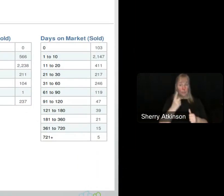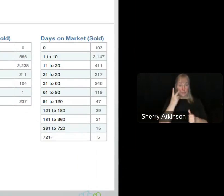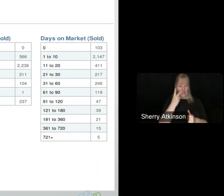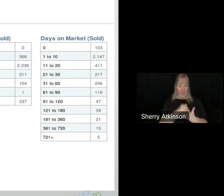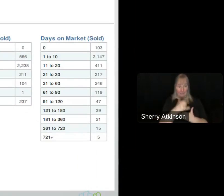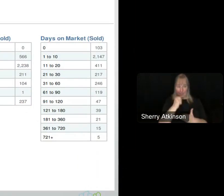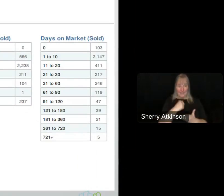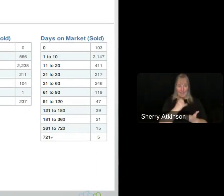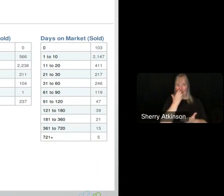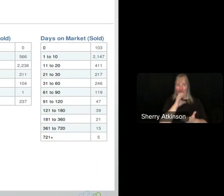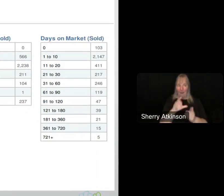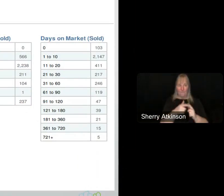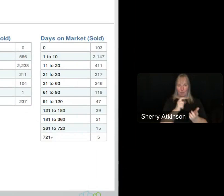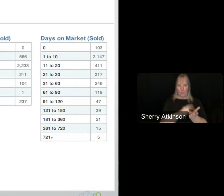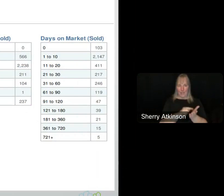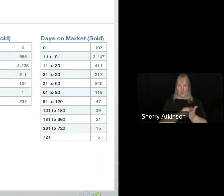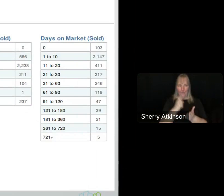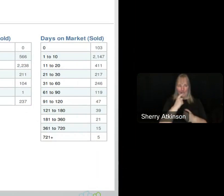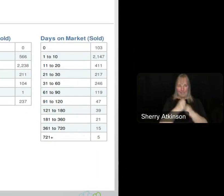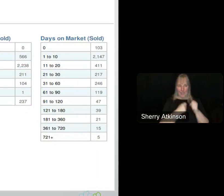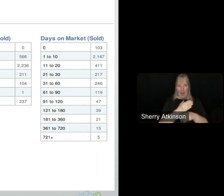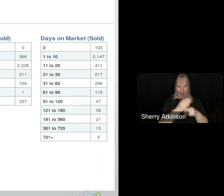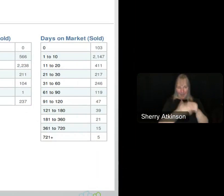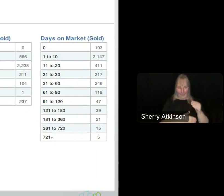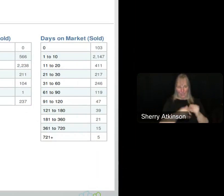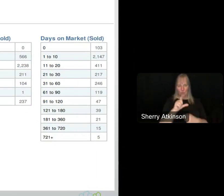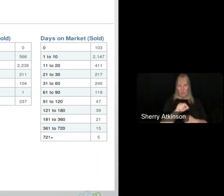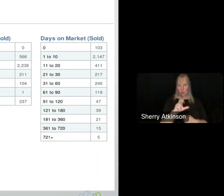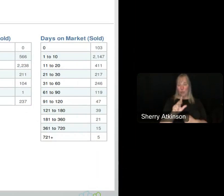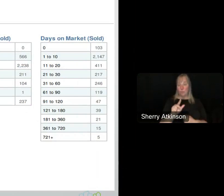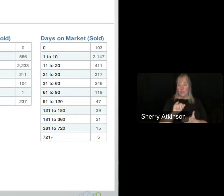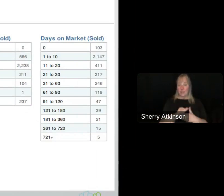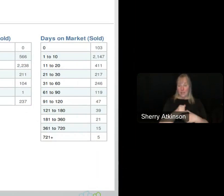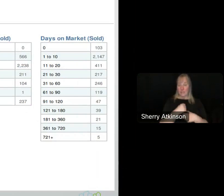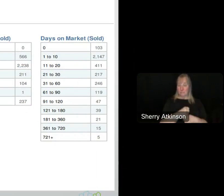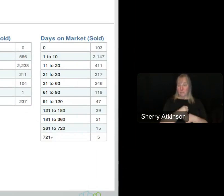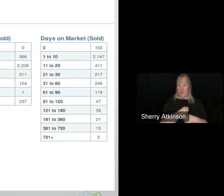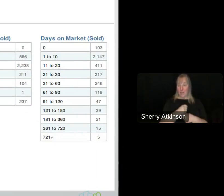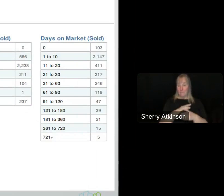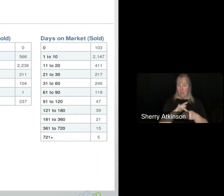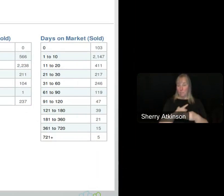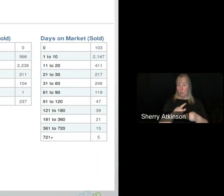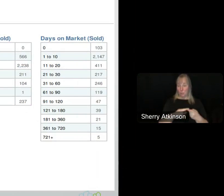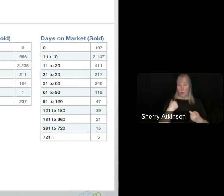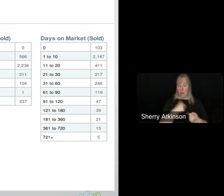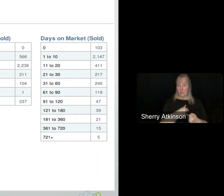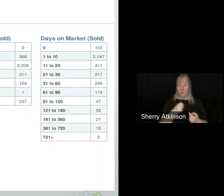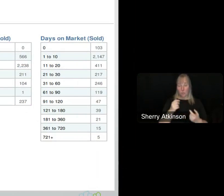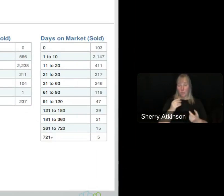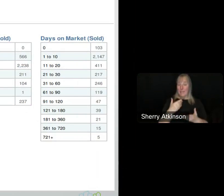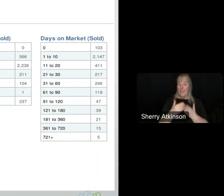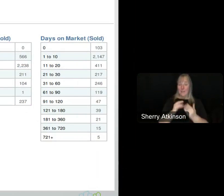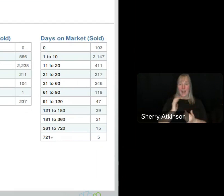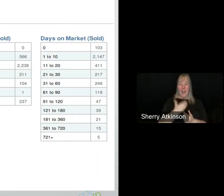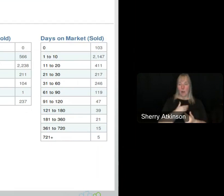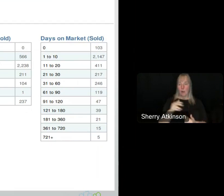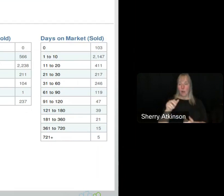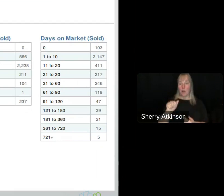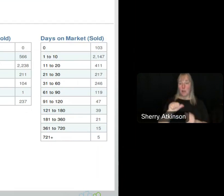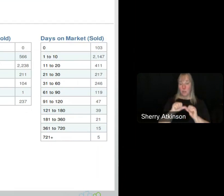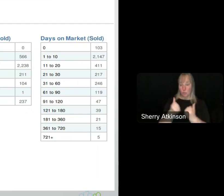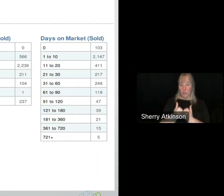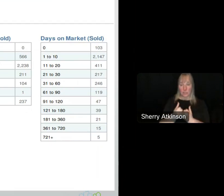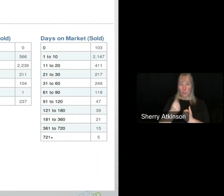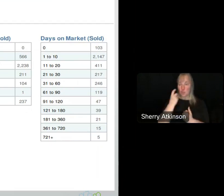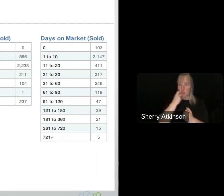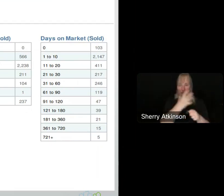for the year ending of 2023. That's made available to us. So even our association is just getting their hands on it